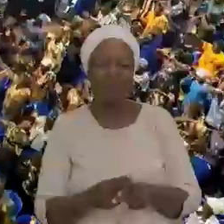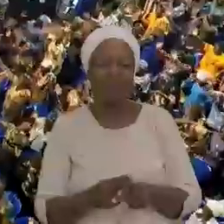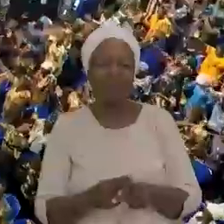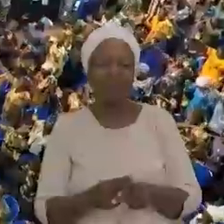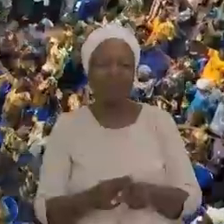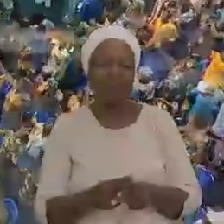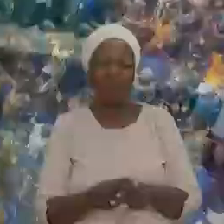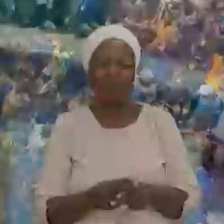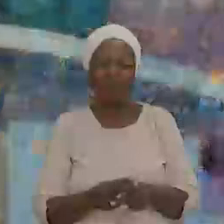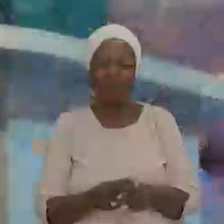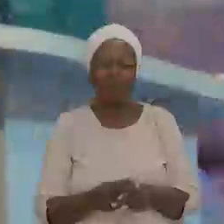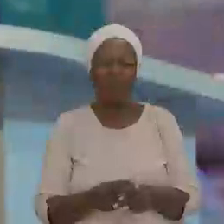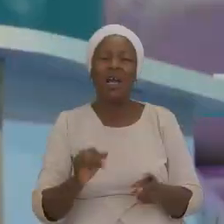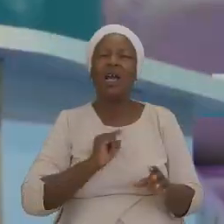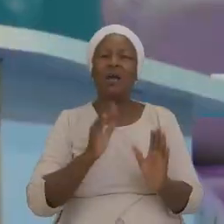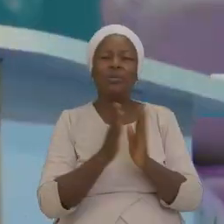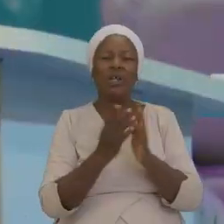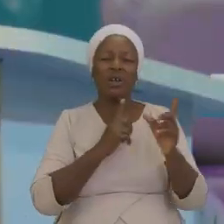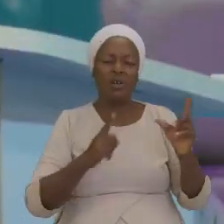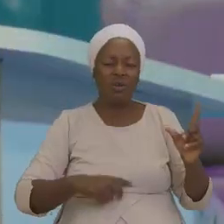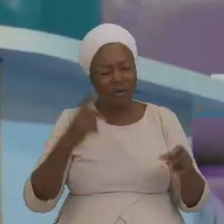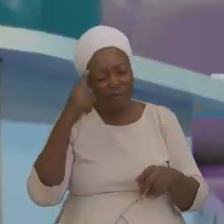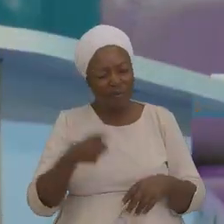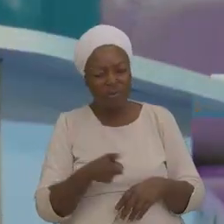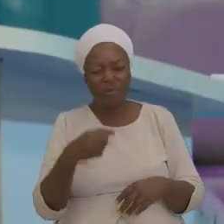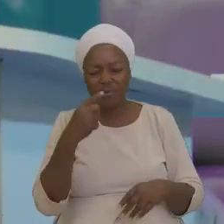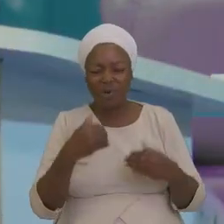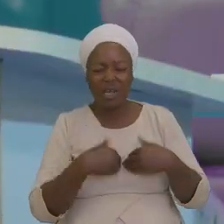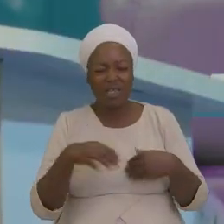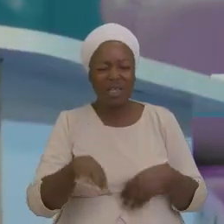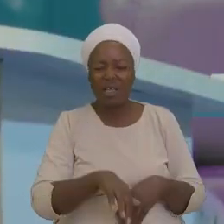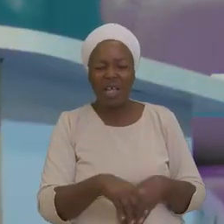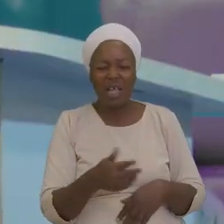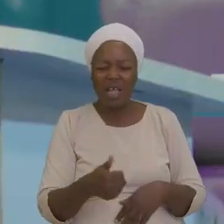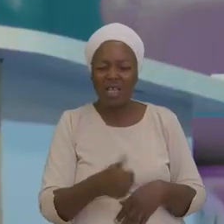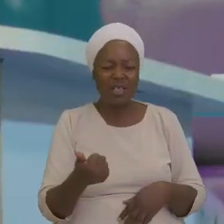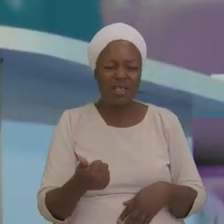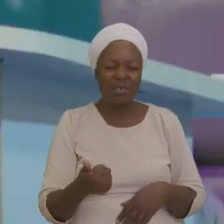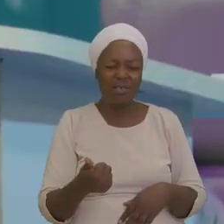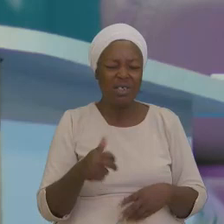name. I pray, Lord, for those who have any other challenge in the body.